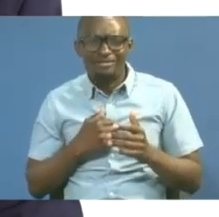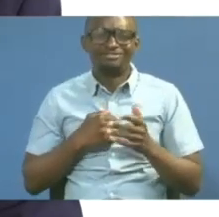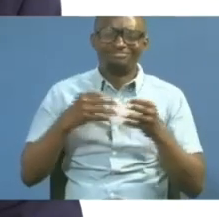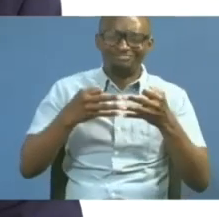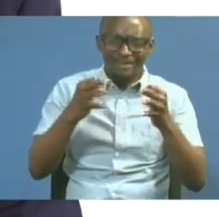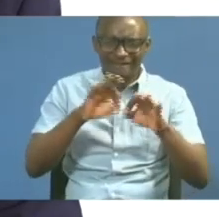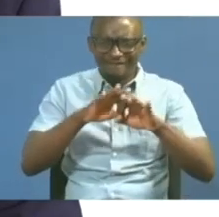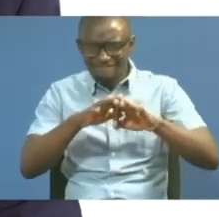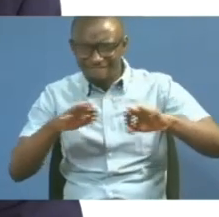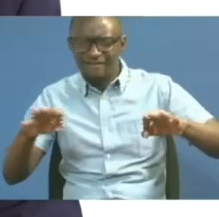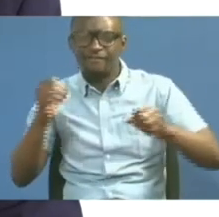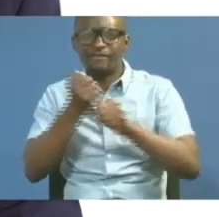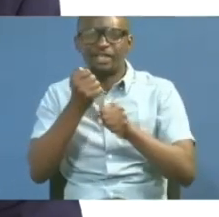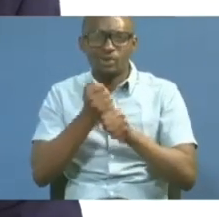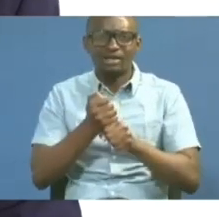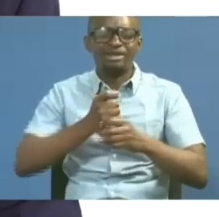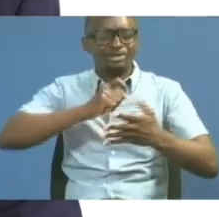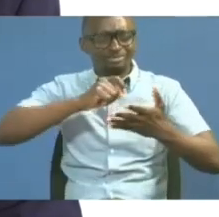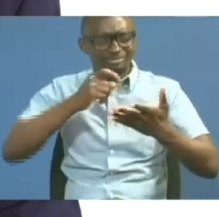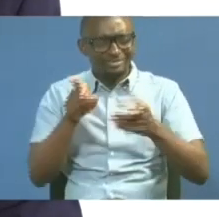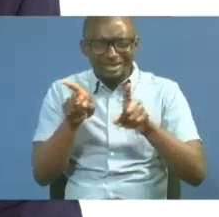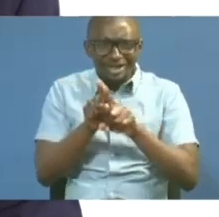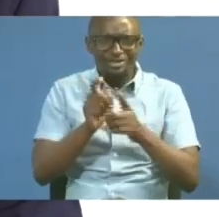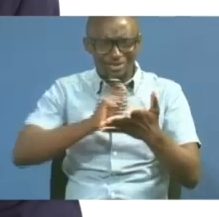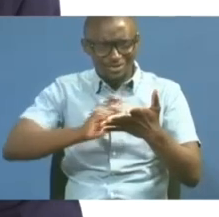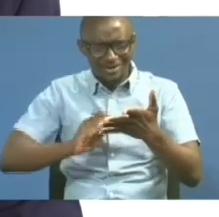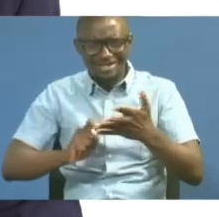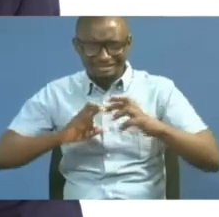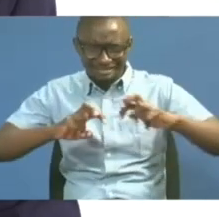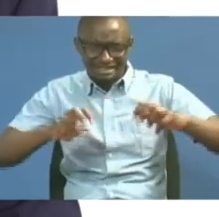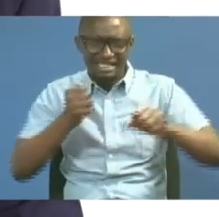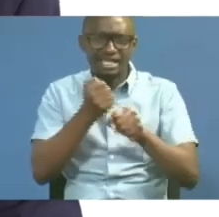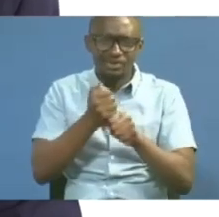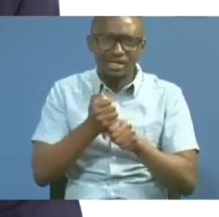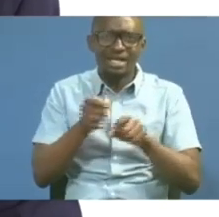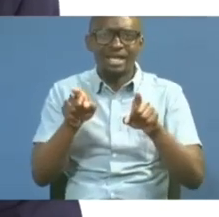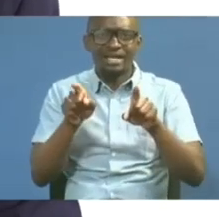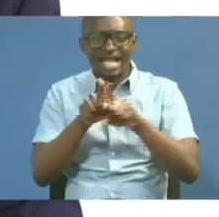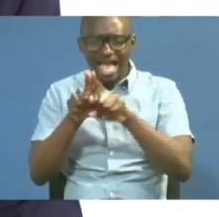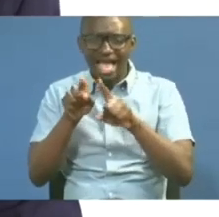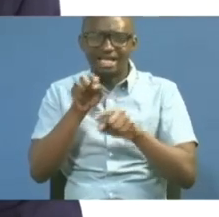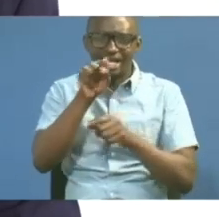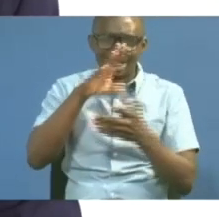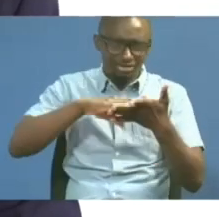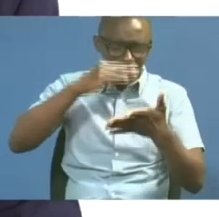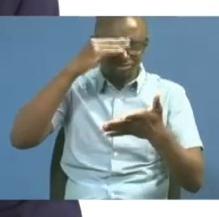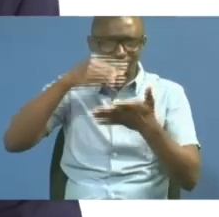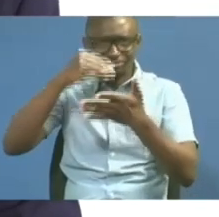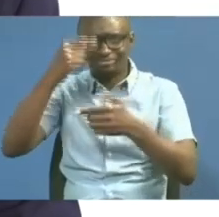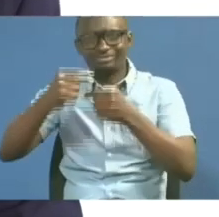conduct studios and field work, and you'll write research papers as you progress in your studies.